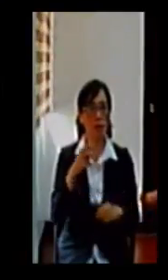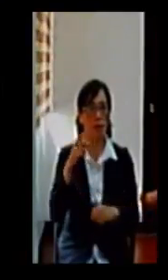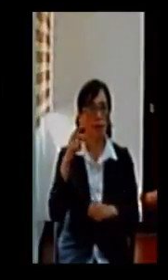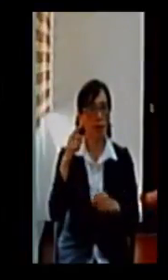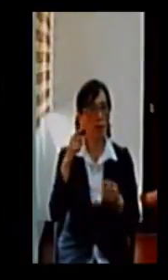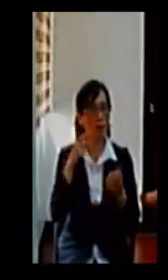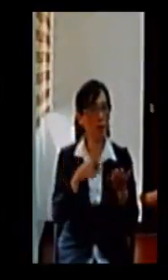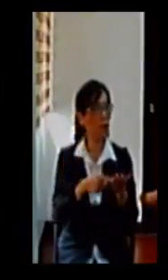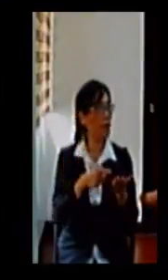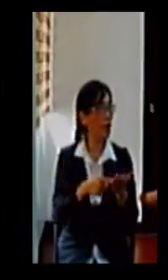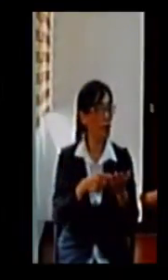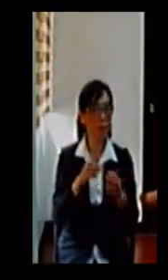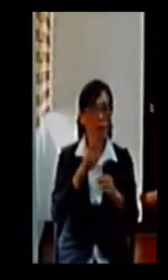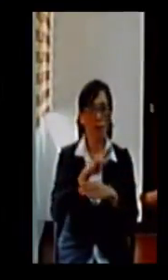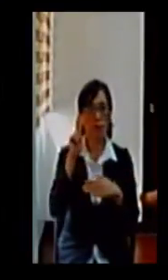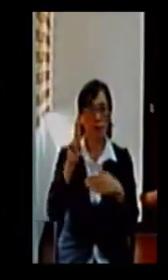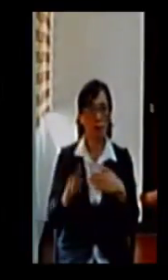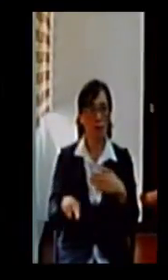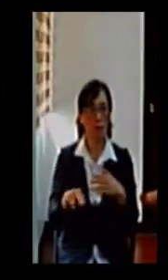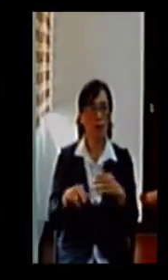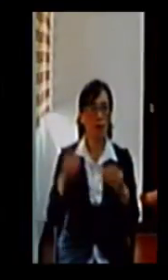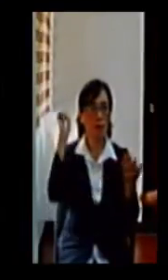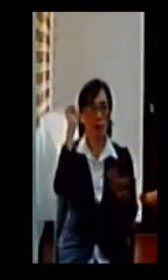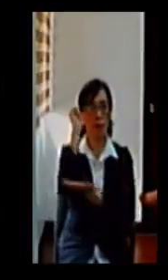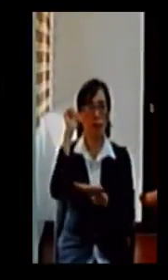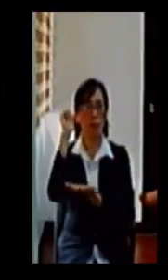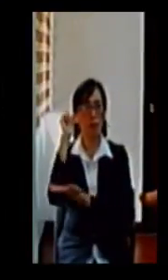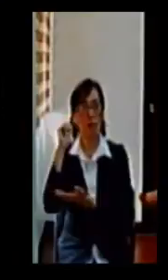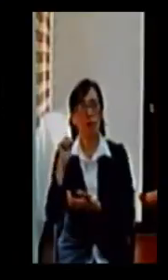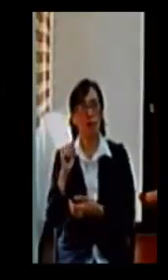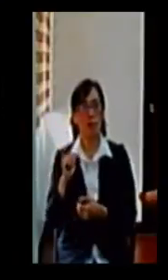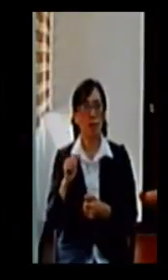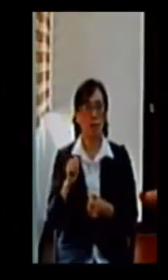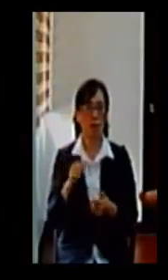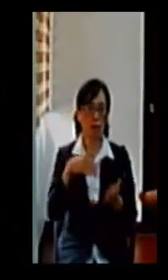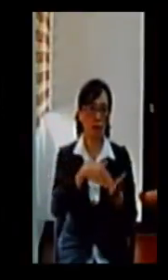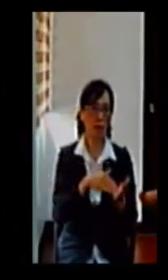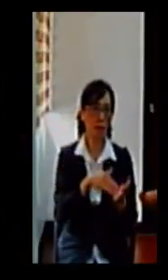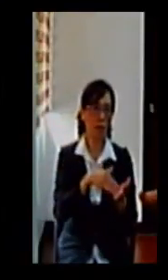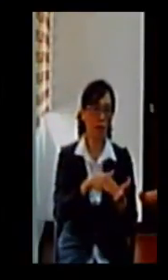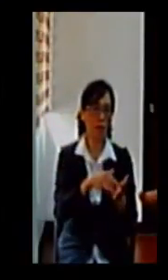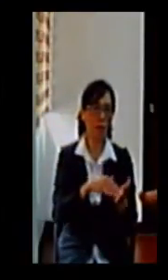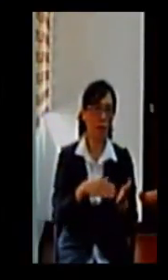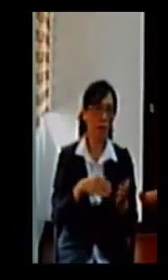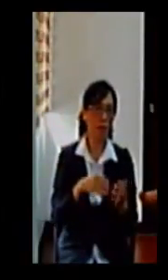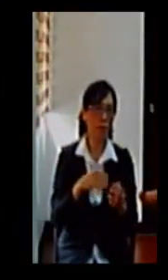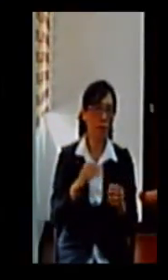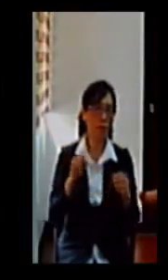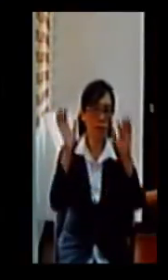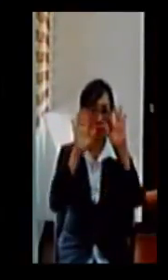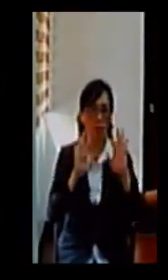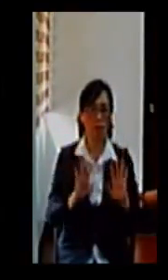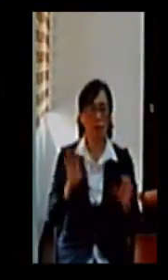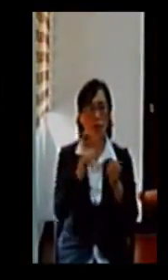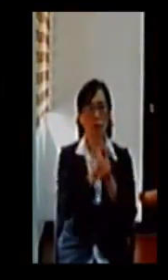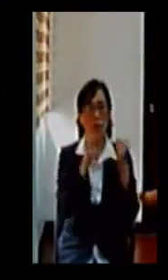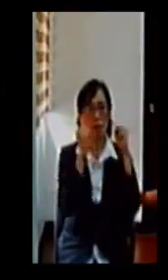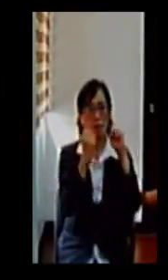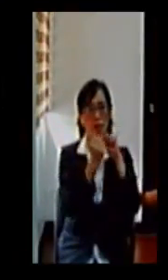And as a result, obviously, of deforestation, we are more vulnerable to climate, extreme weather conditions.